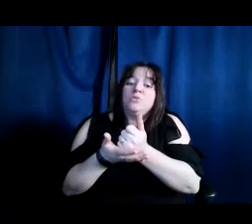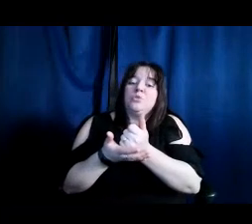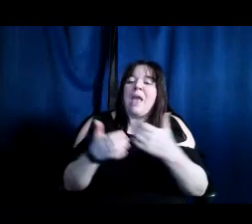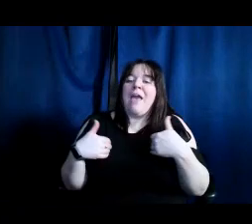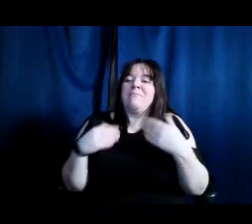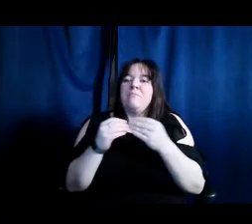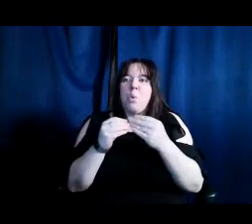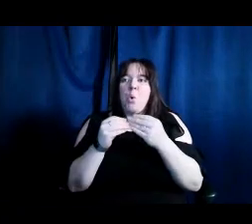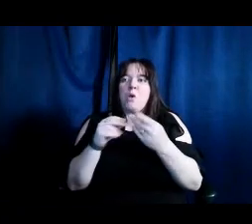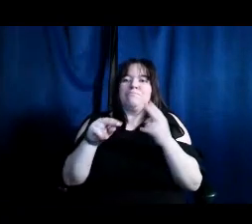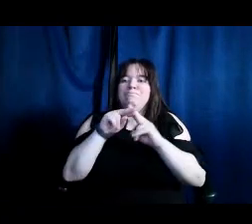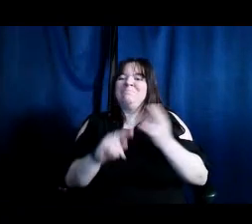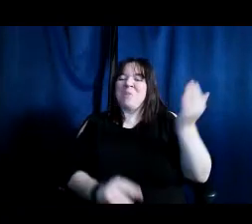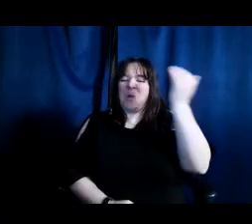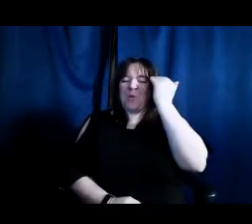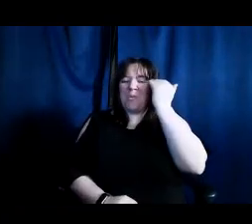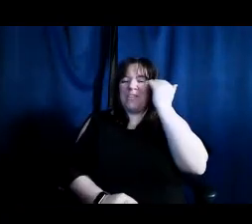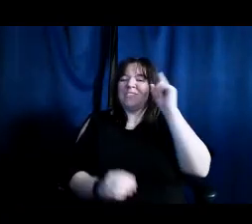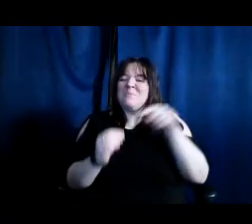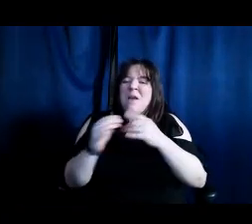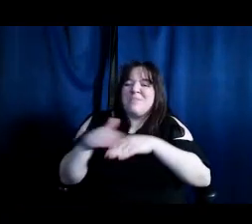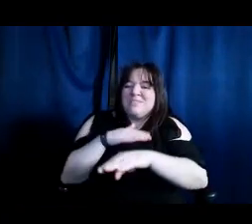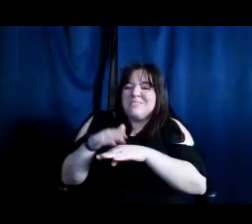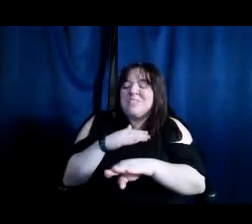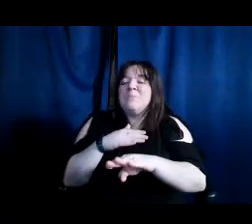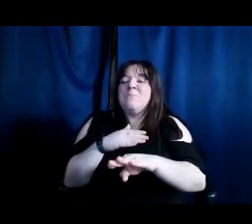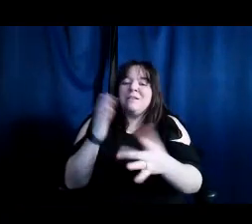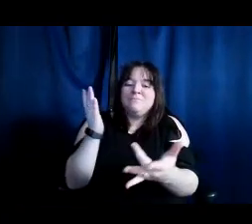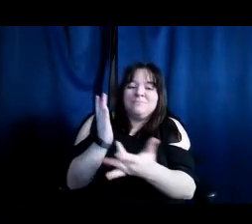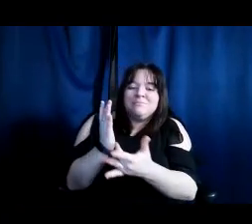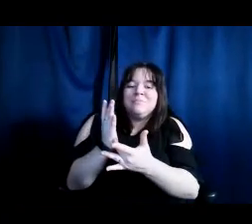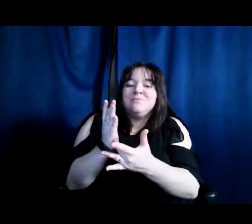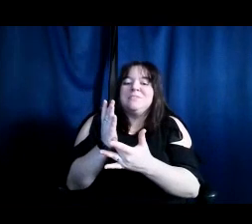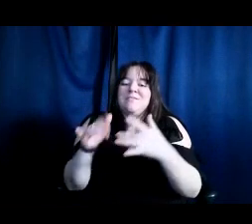your accessibility goals. And hopefully that can be really helpful.